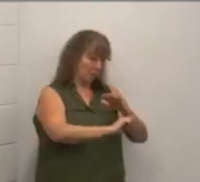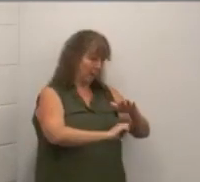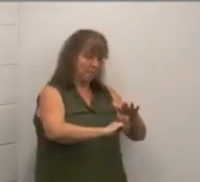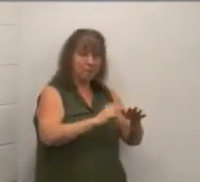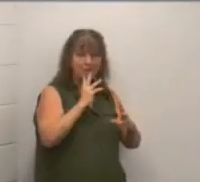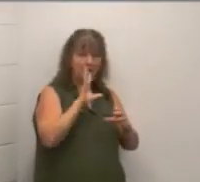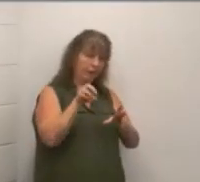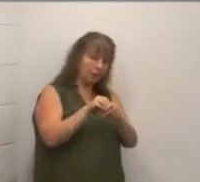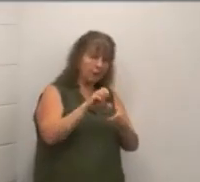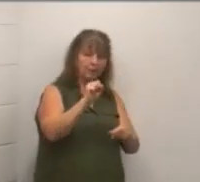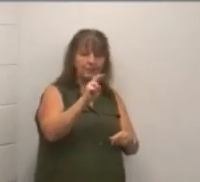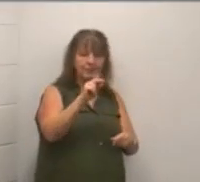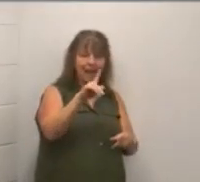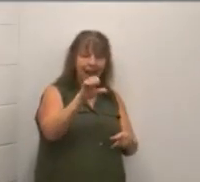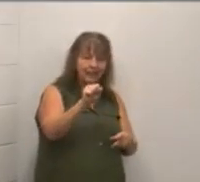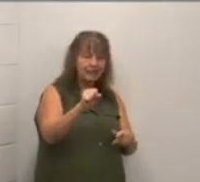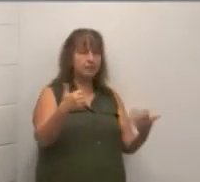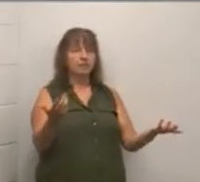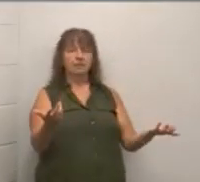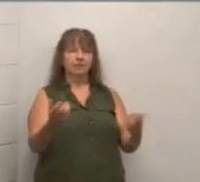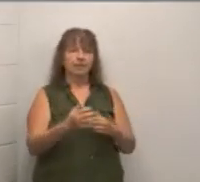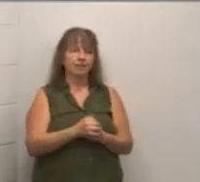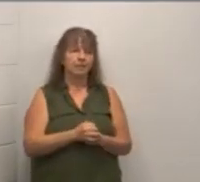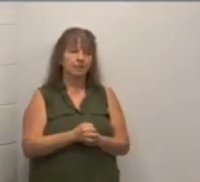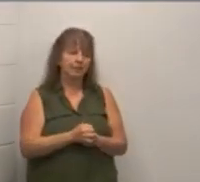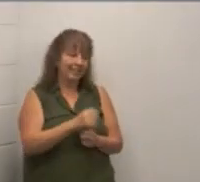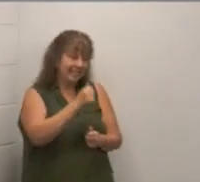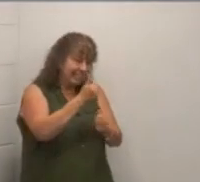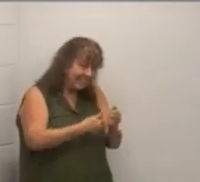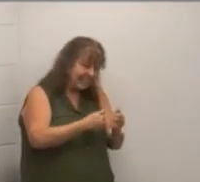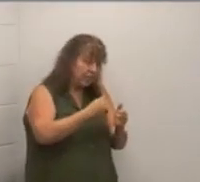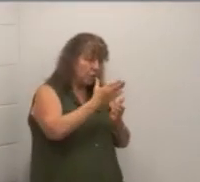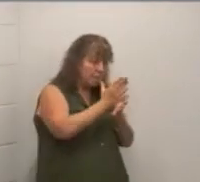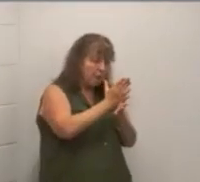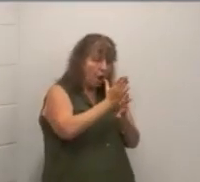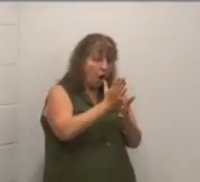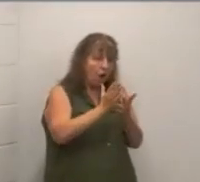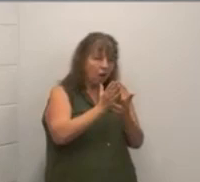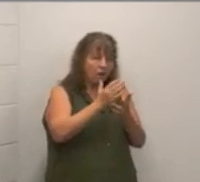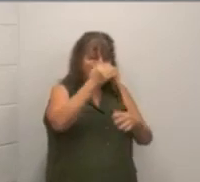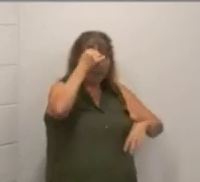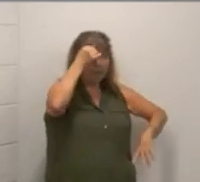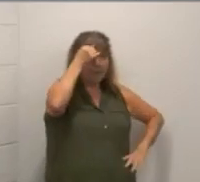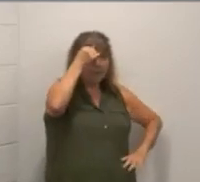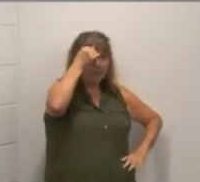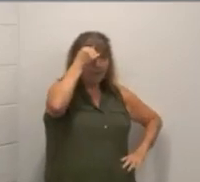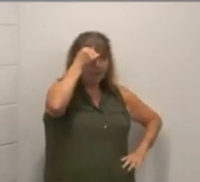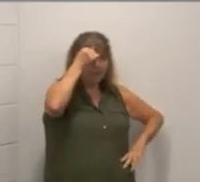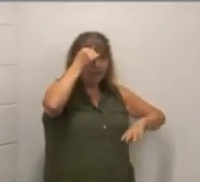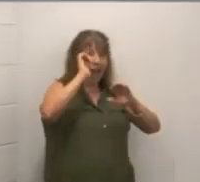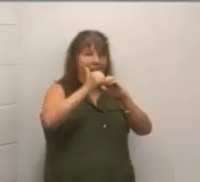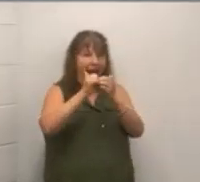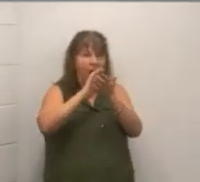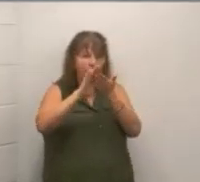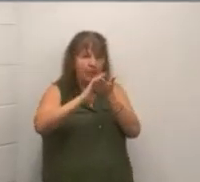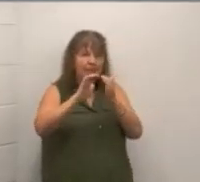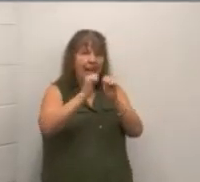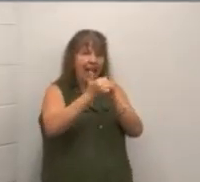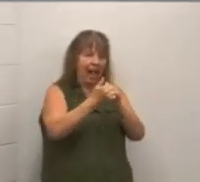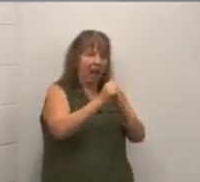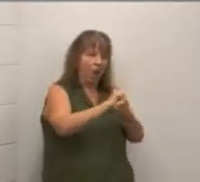level. All of them equate to making sure that we're disinfecting and hand